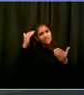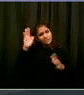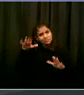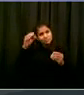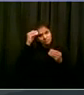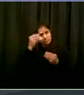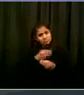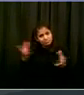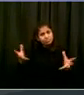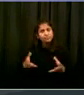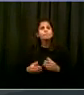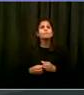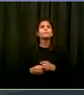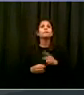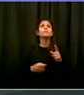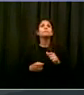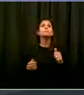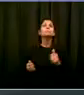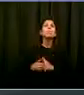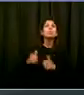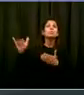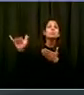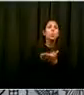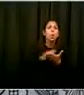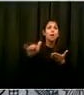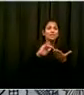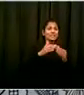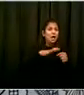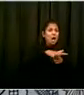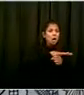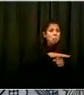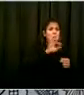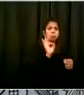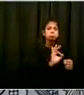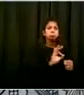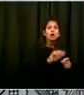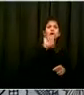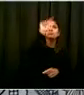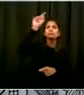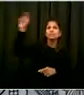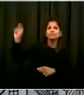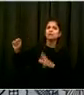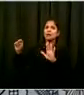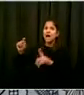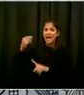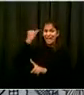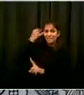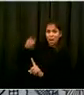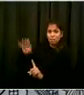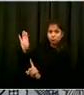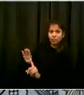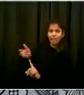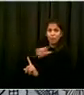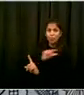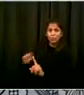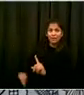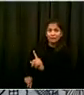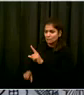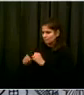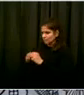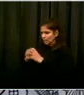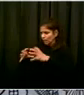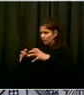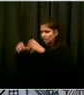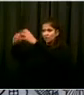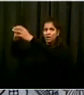but we all have to work together to keep it that way. A few words in Spanish. Estamos